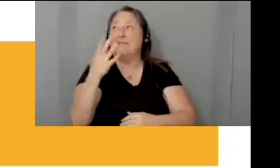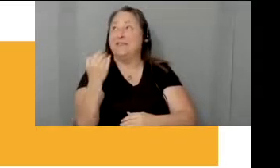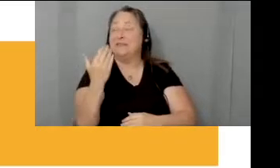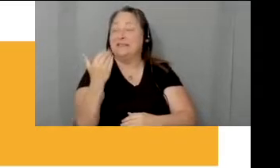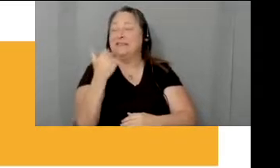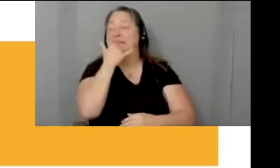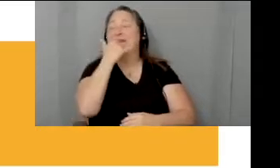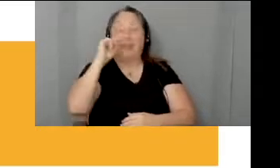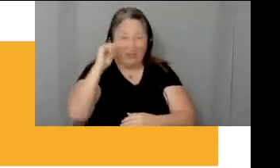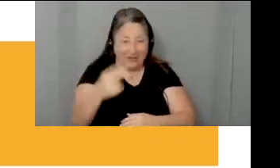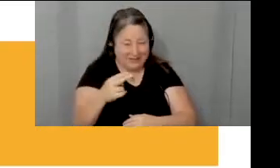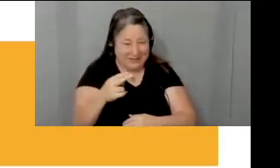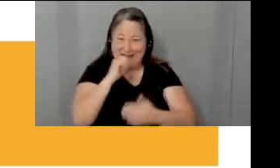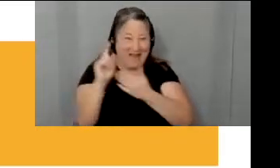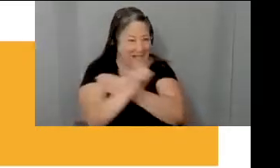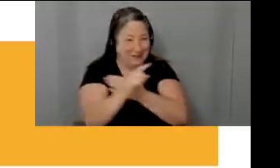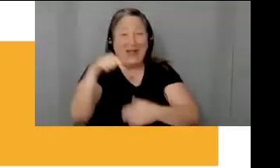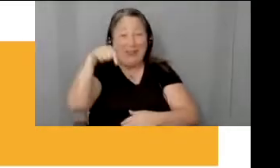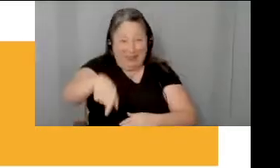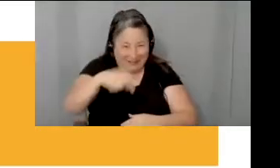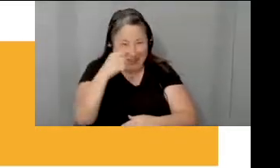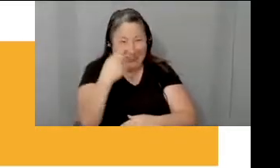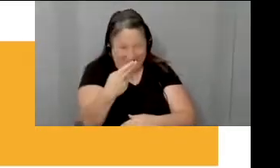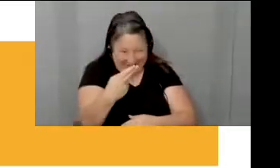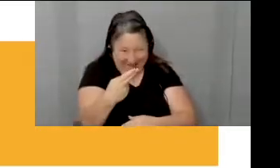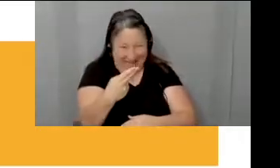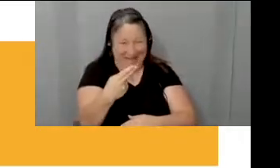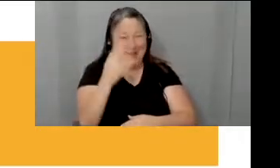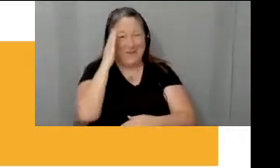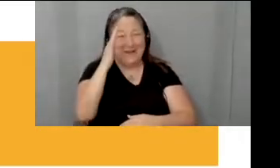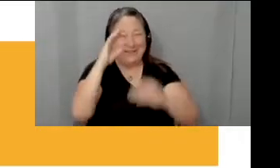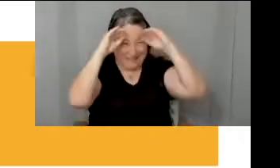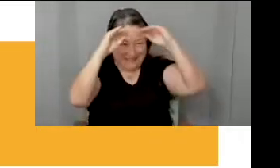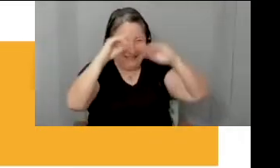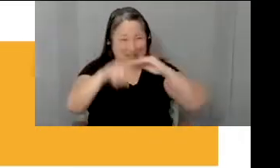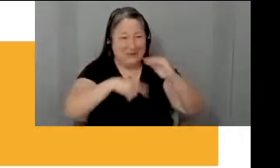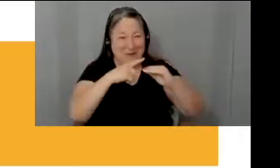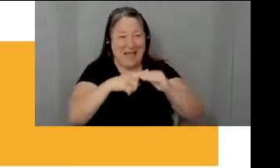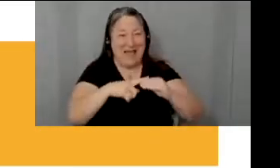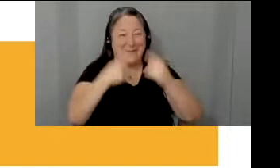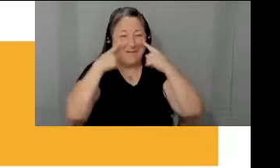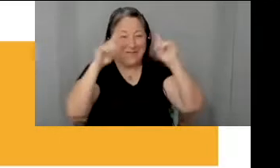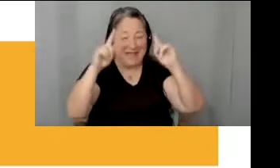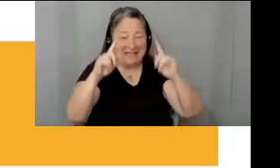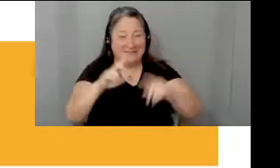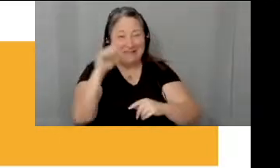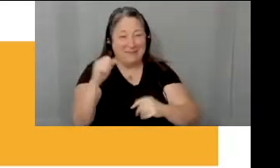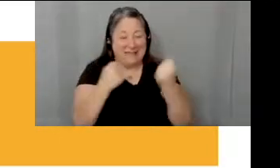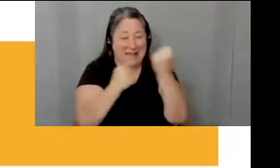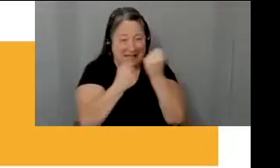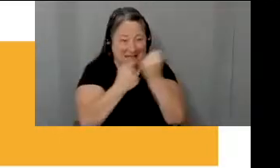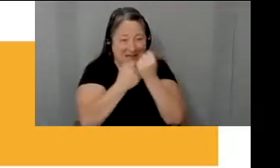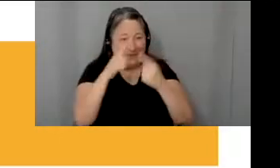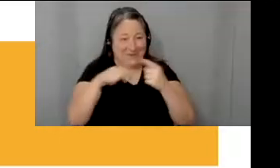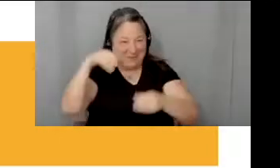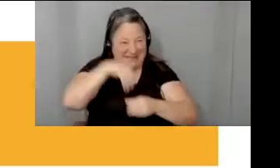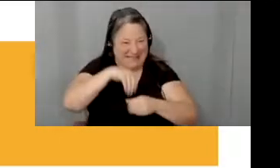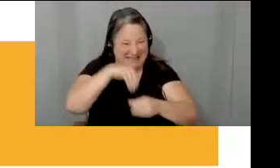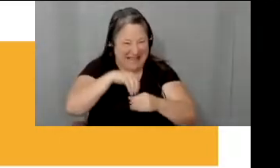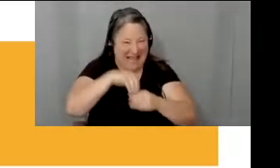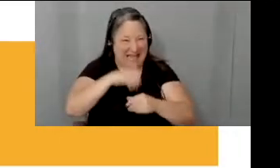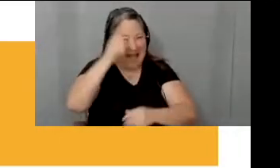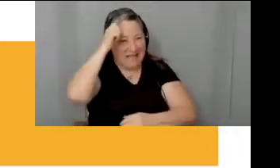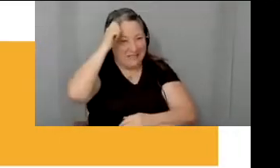Thursday. Thursday, we will be teaching you about effective disability advocacy from the inside,